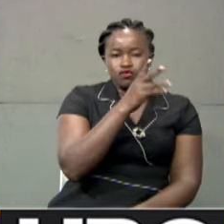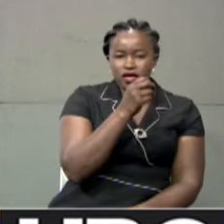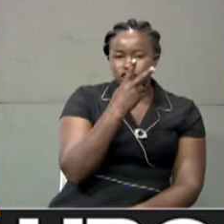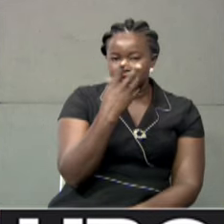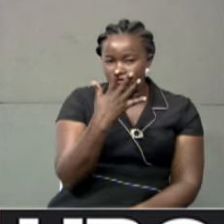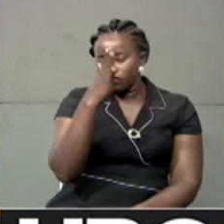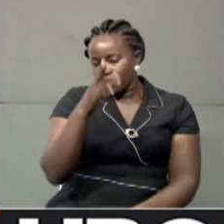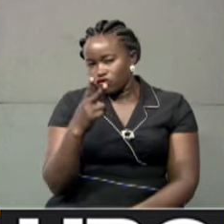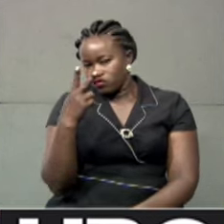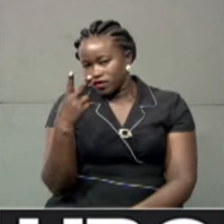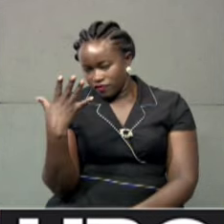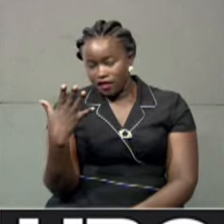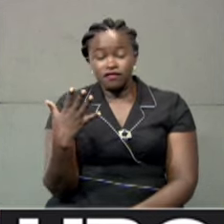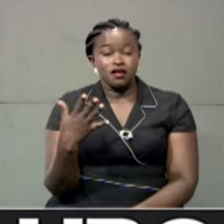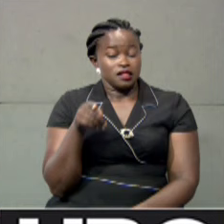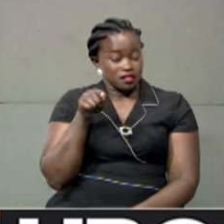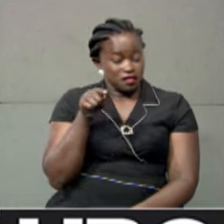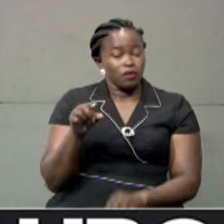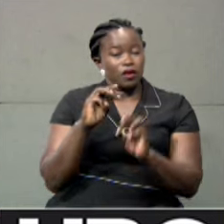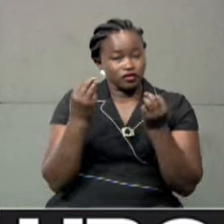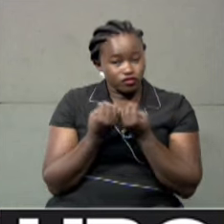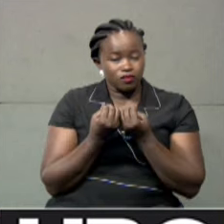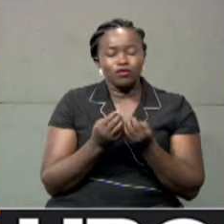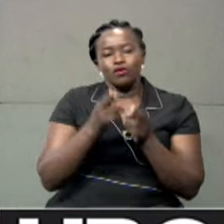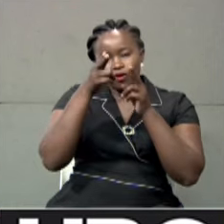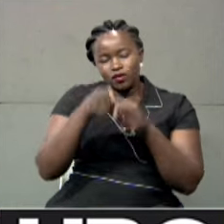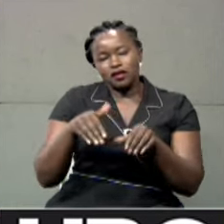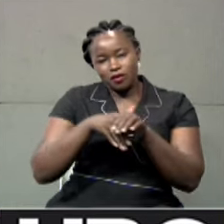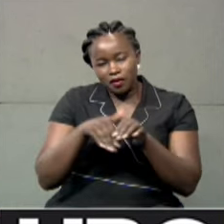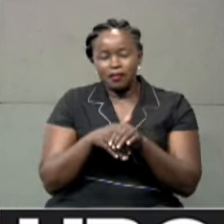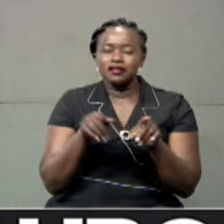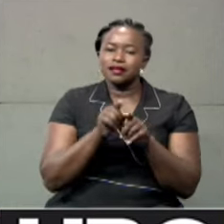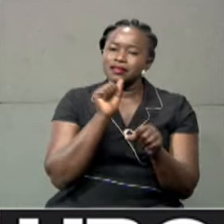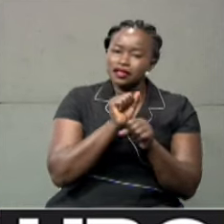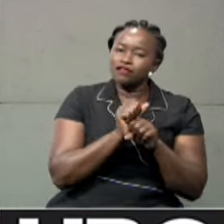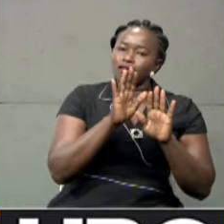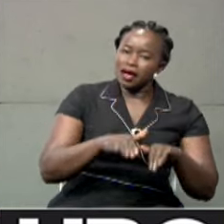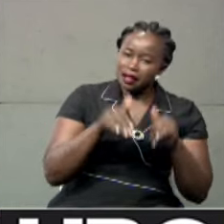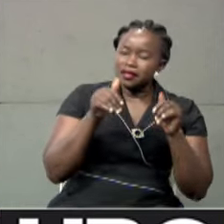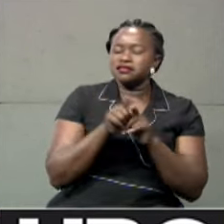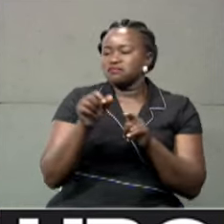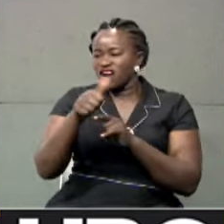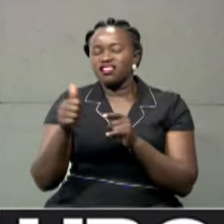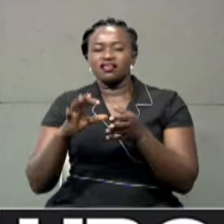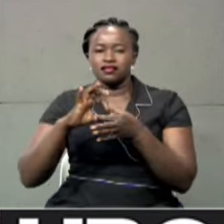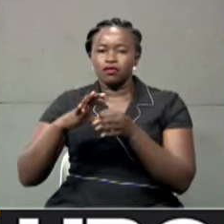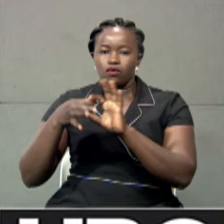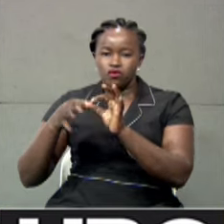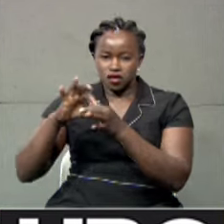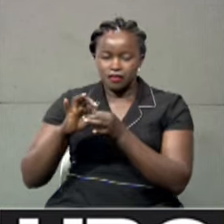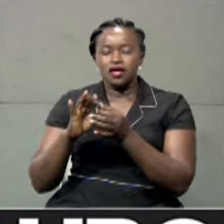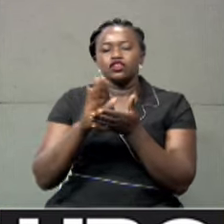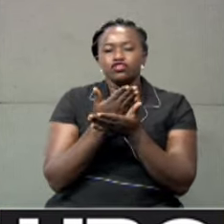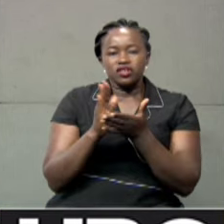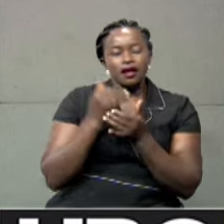2024-2025, during which workshop, Honourable Members and Parliamentary staff and other stakeholders shared